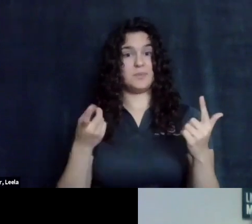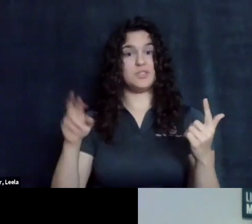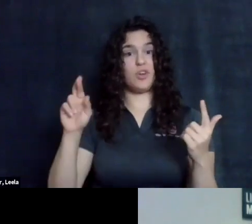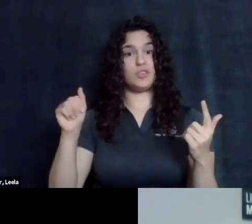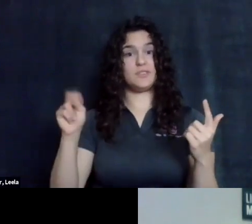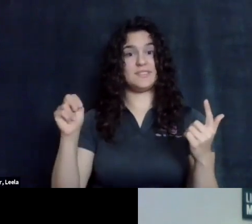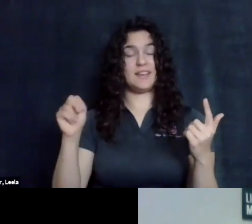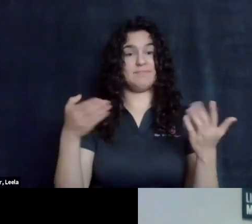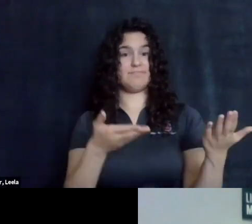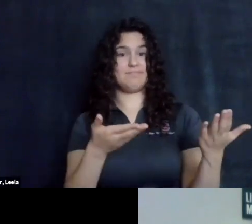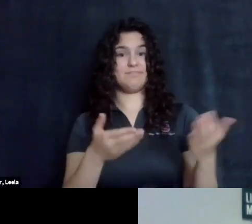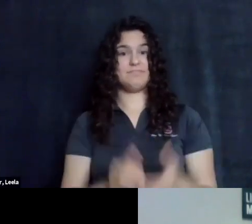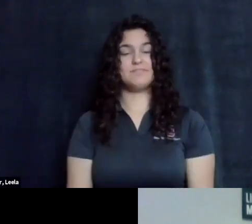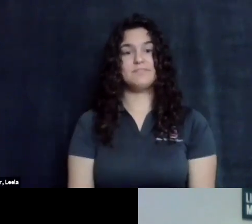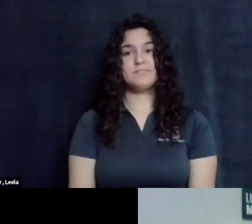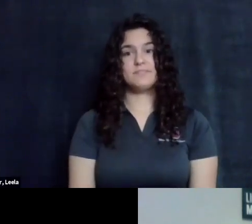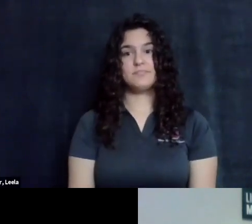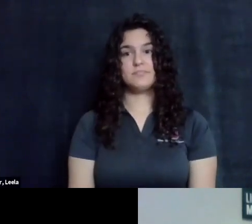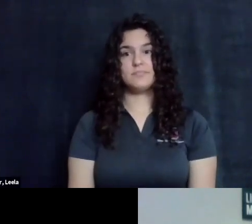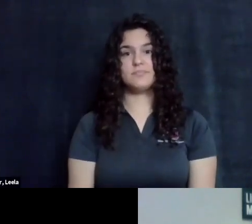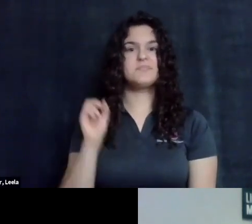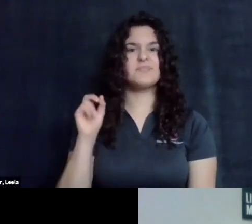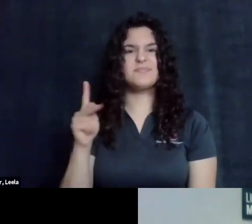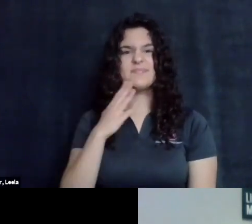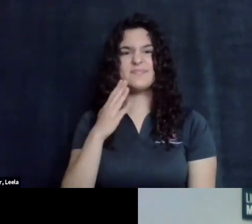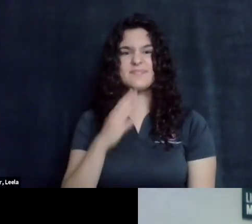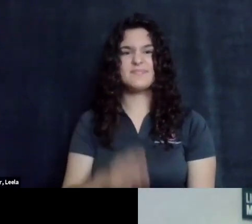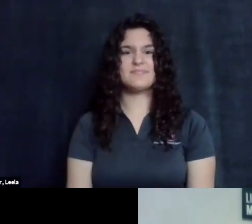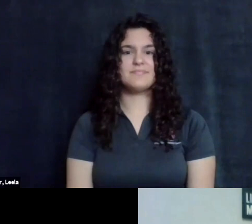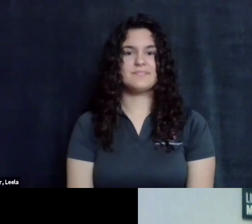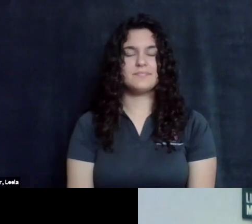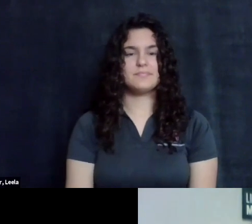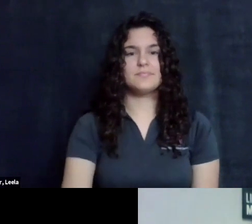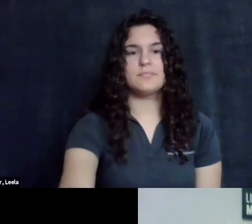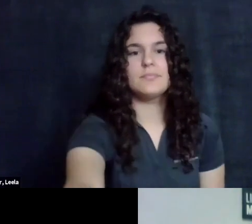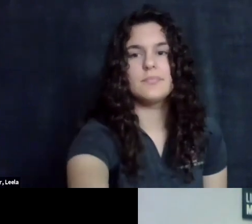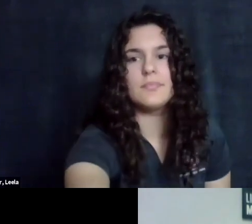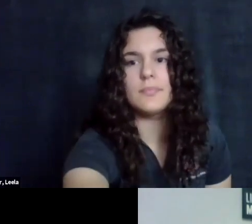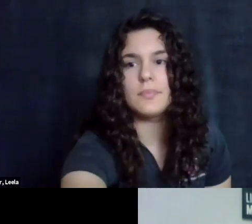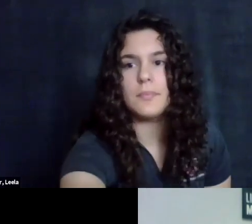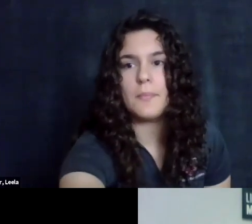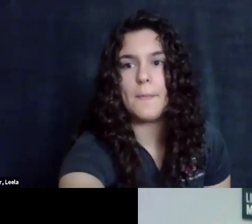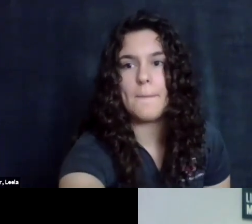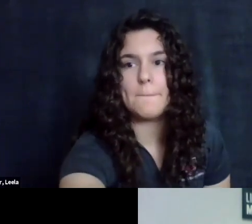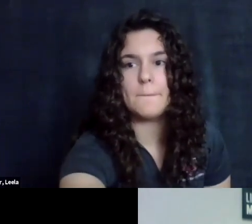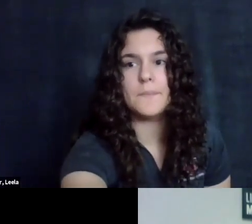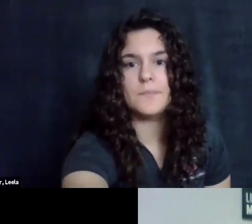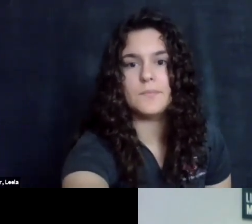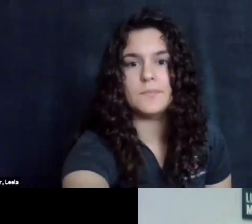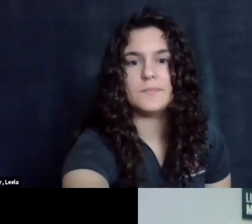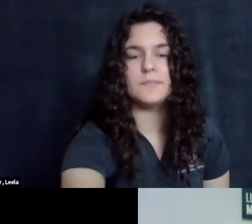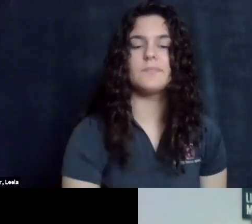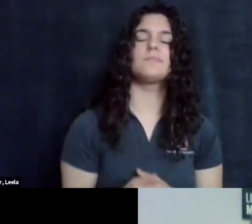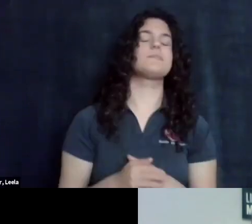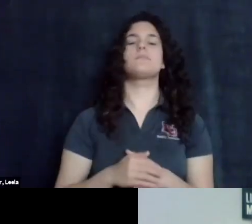to you. Thank you, Shelby. Our department is called Management and